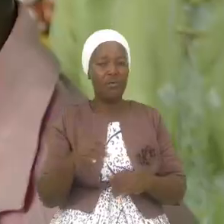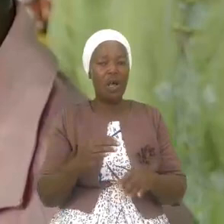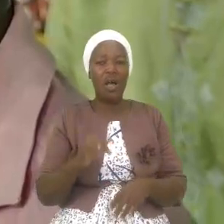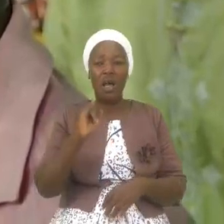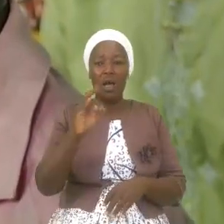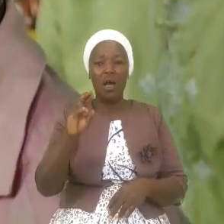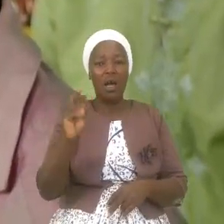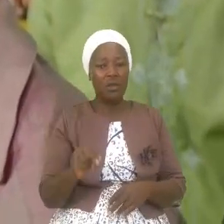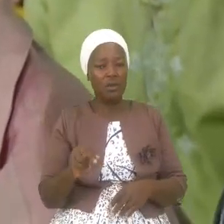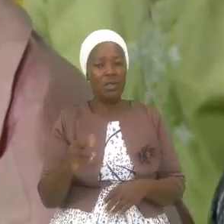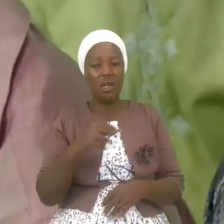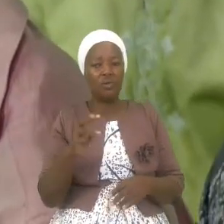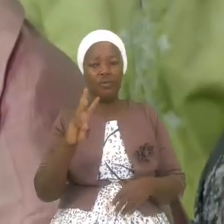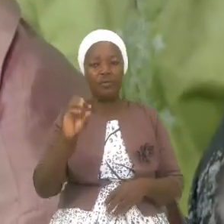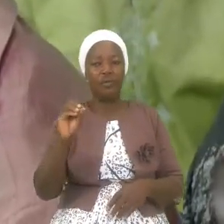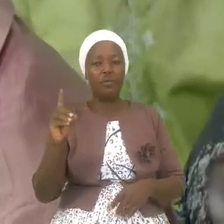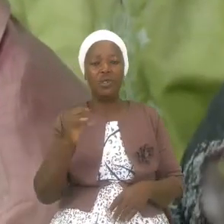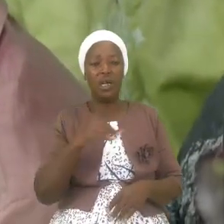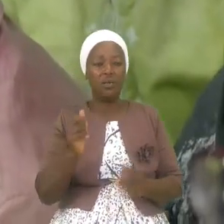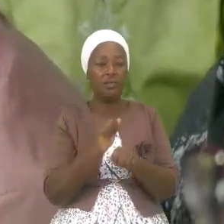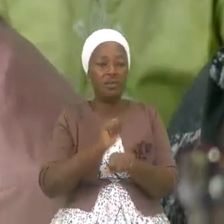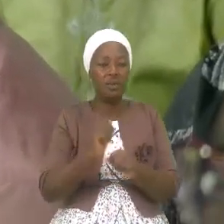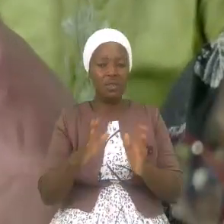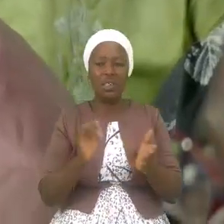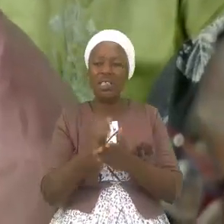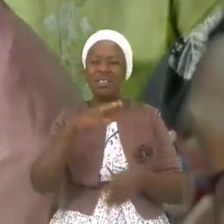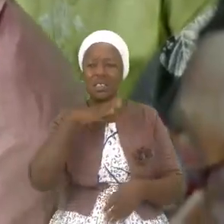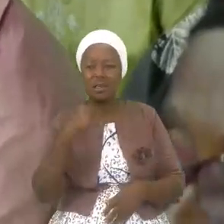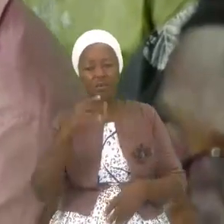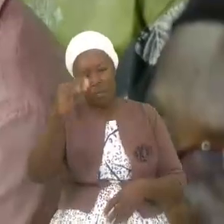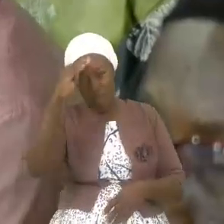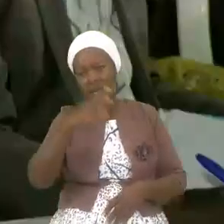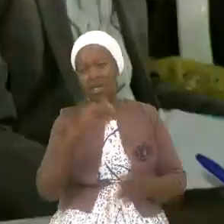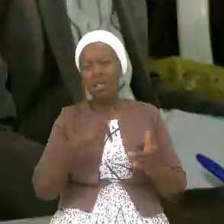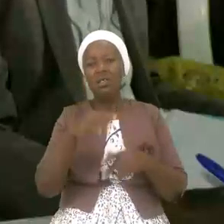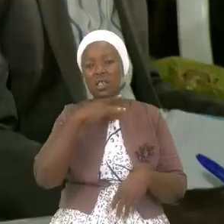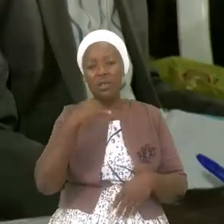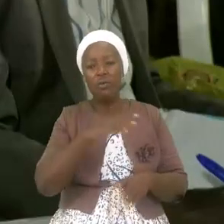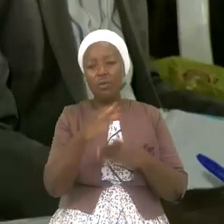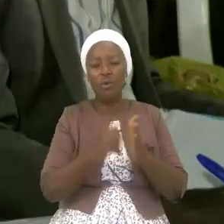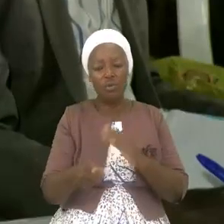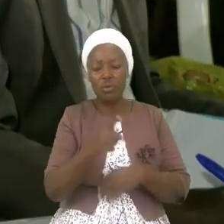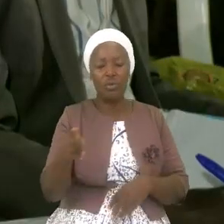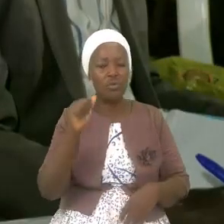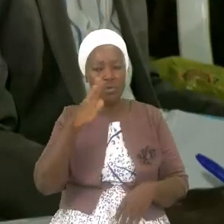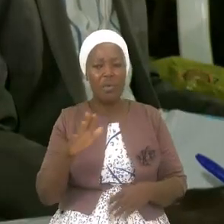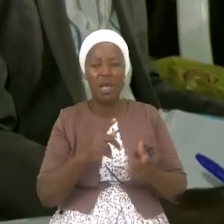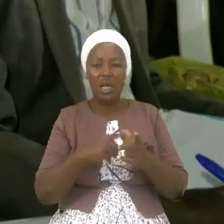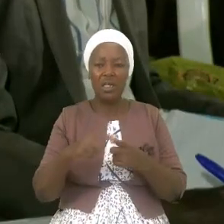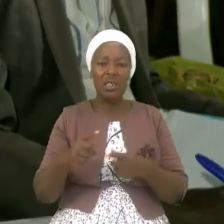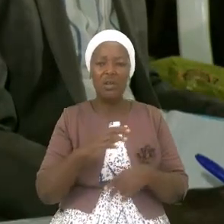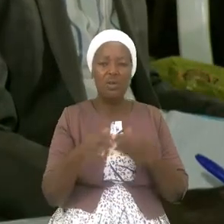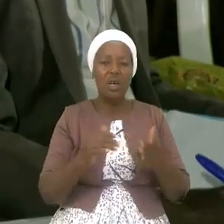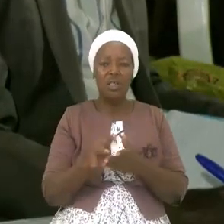profanity of those women, wives and concubines, and the profanity of those princes. We're told then